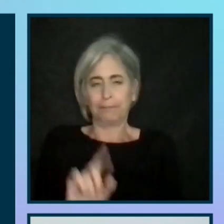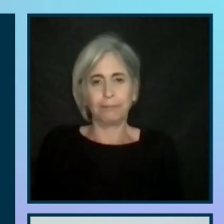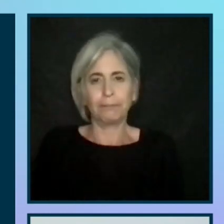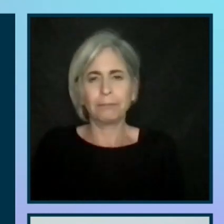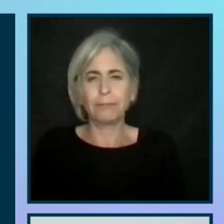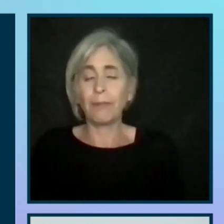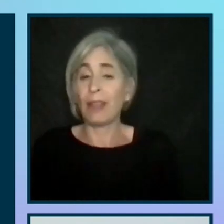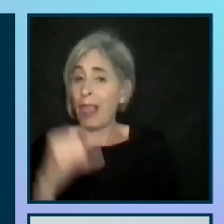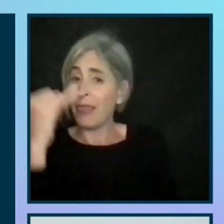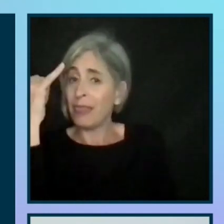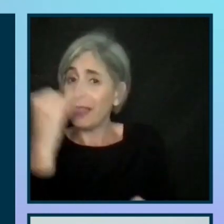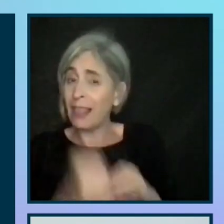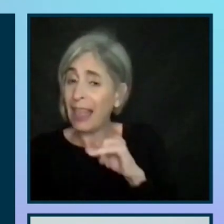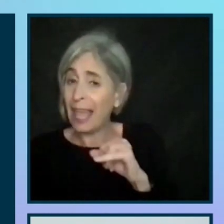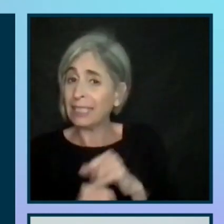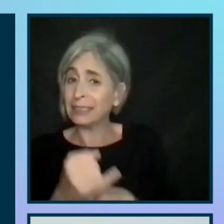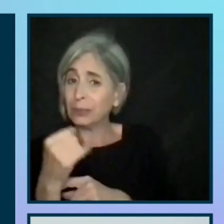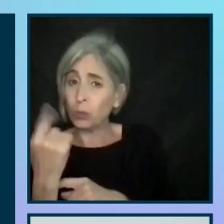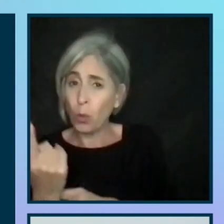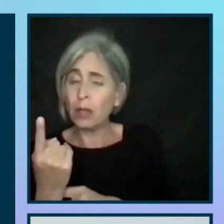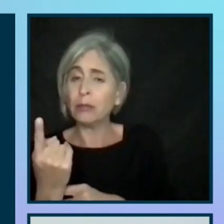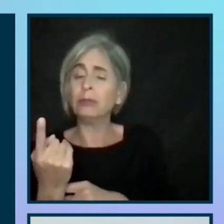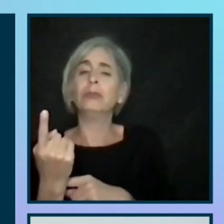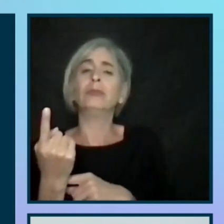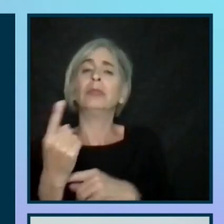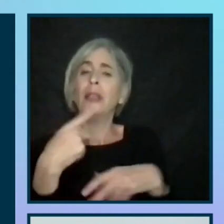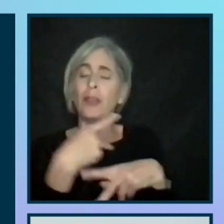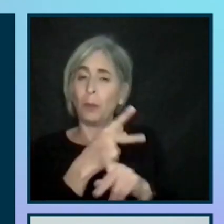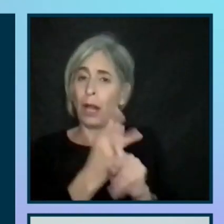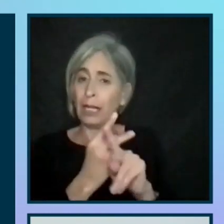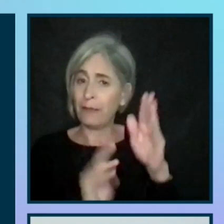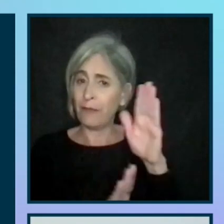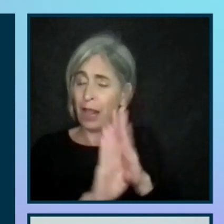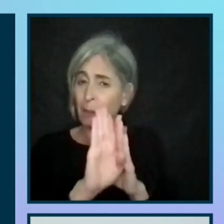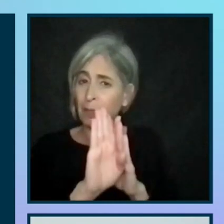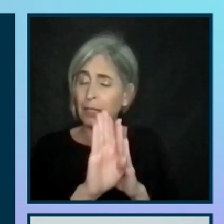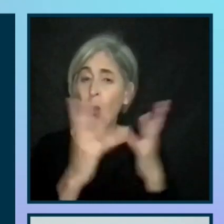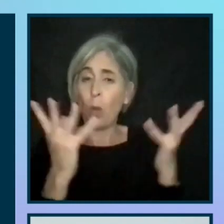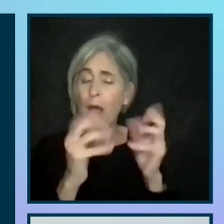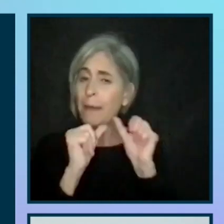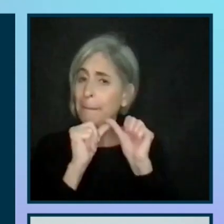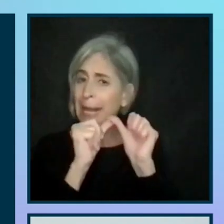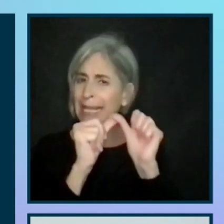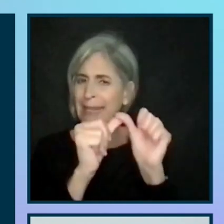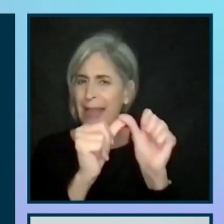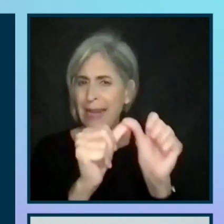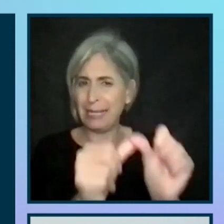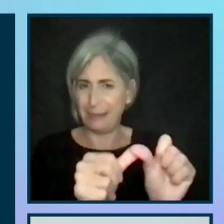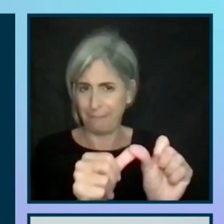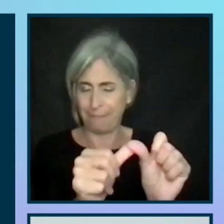The last and the final stage in the product development process is the maintain and iterate phase.